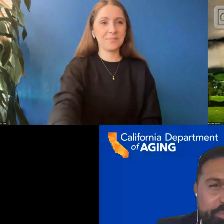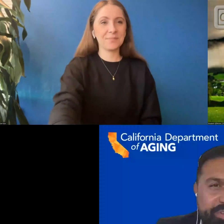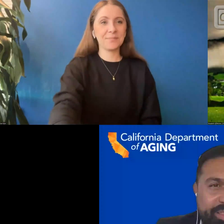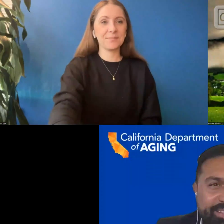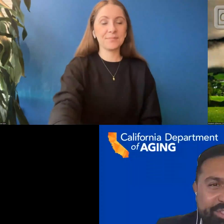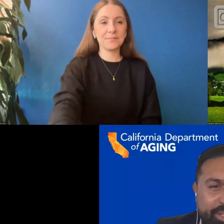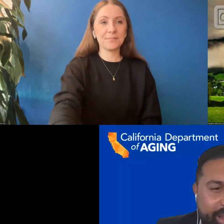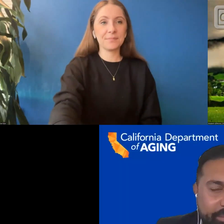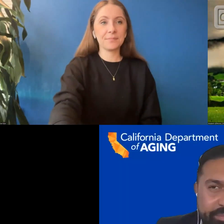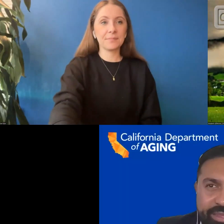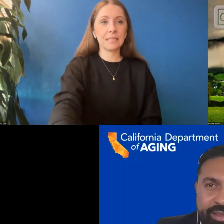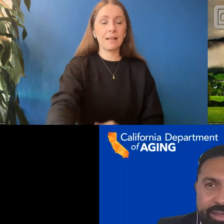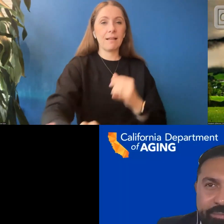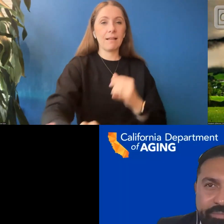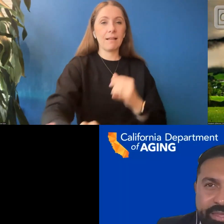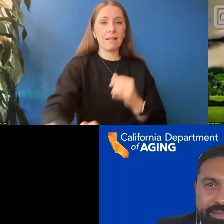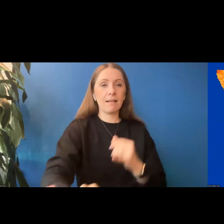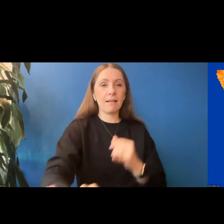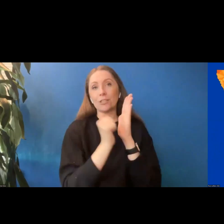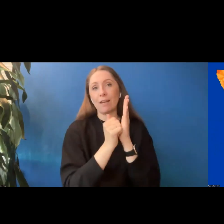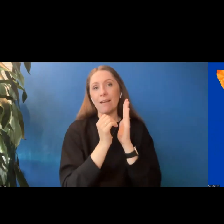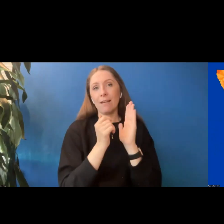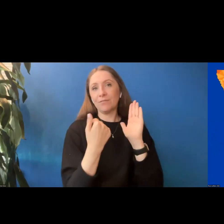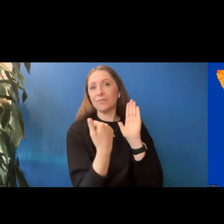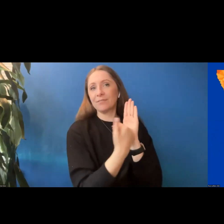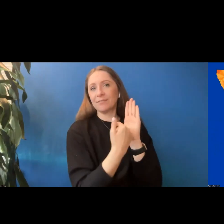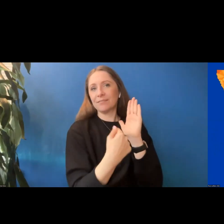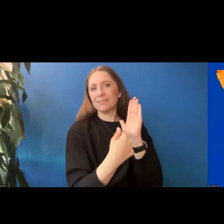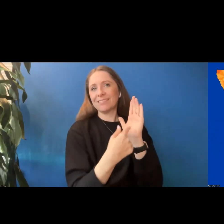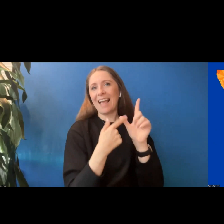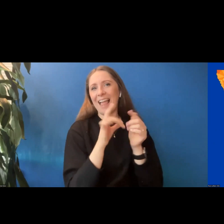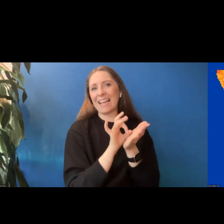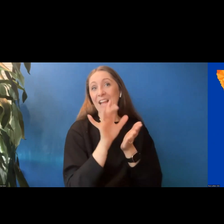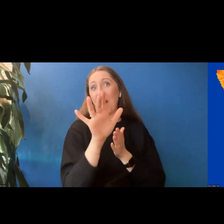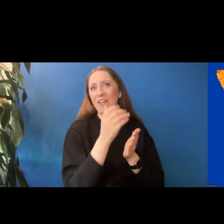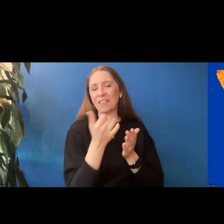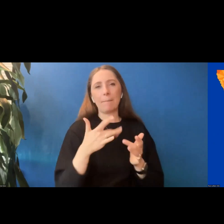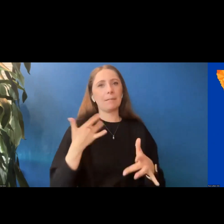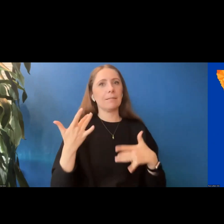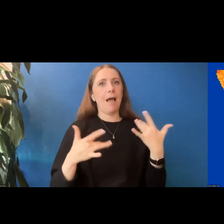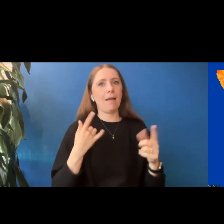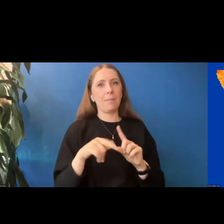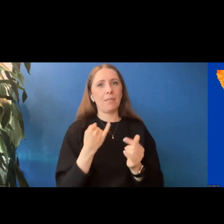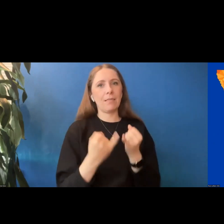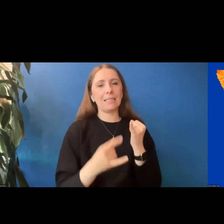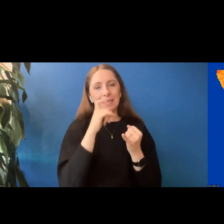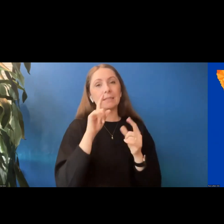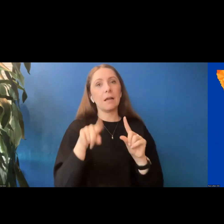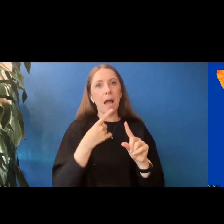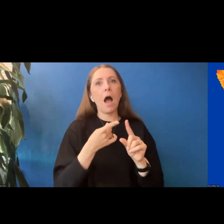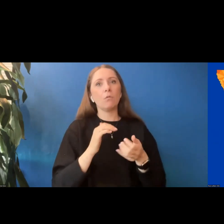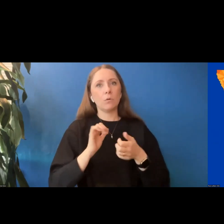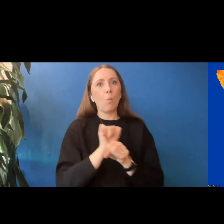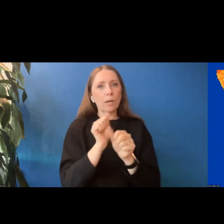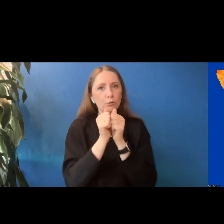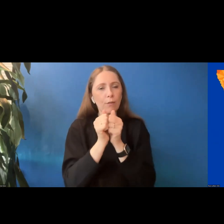So we can move on to the last agenda item, and I could kick things off. And I'm excited about this agenda item because this is about collaboration. And